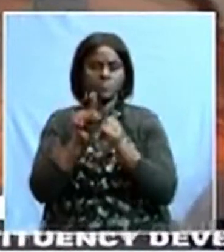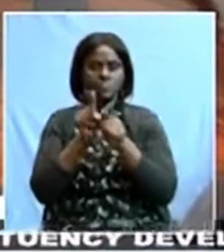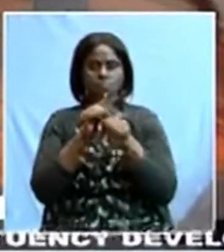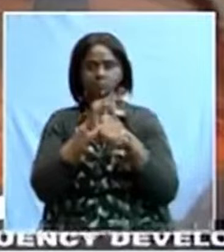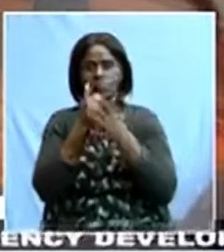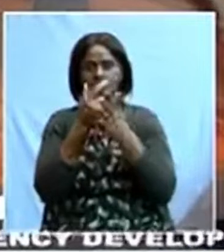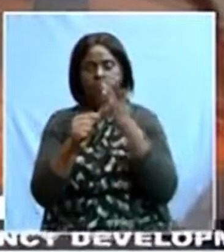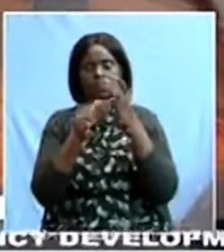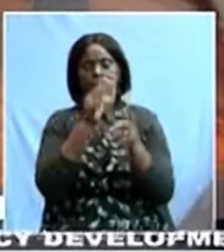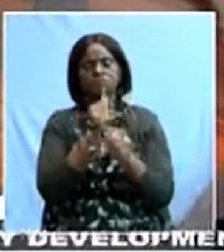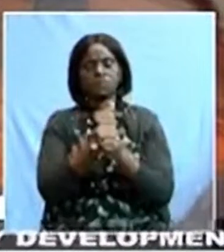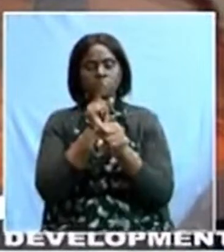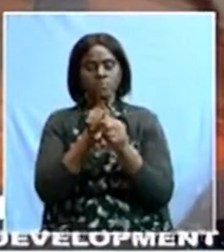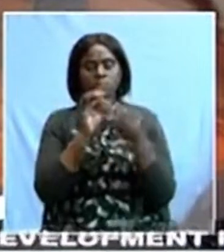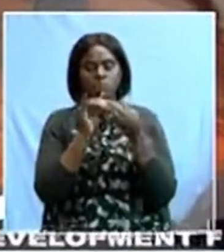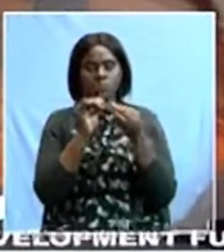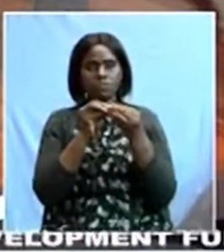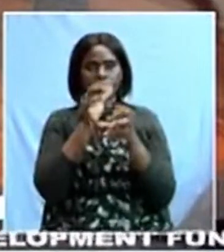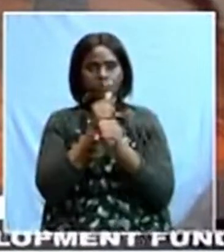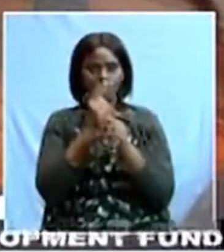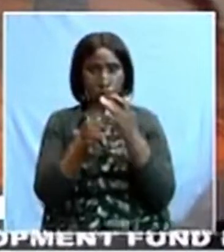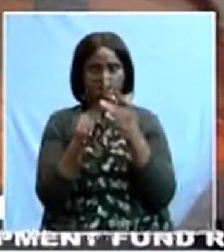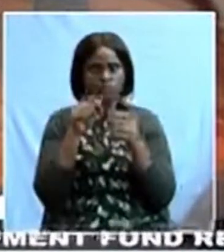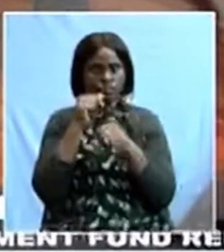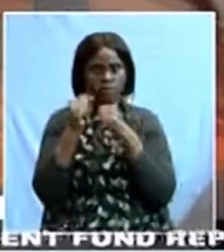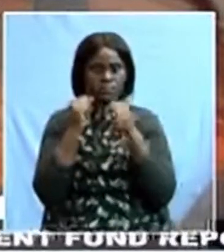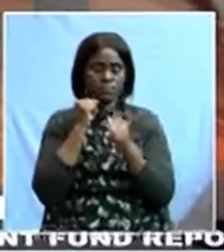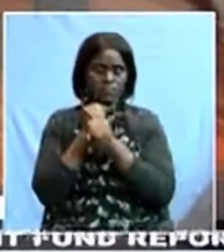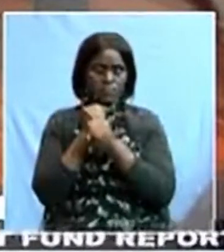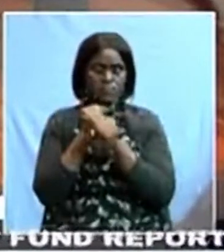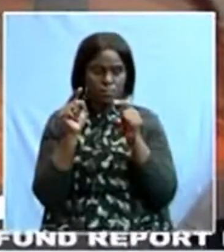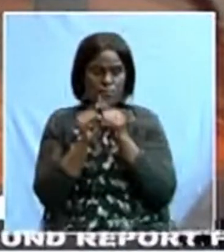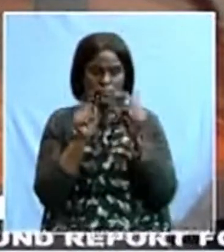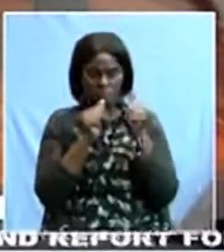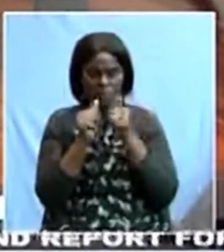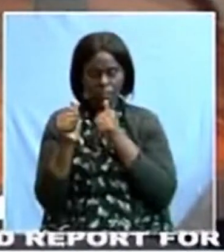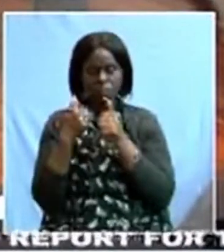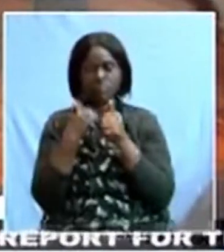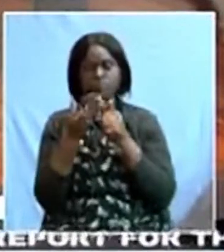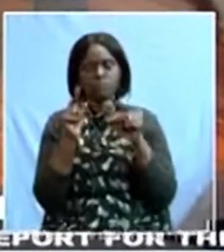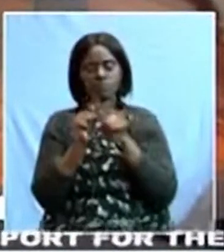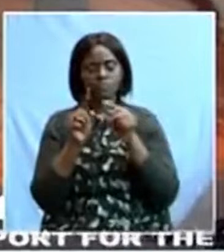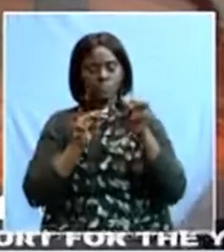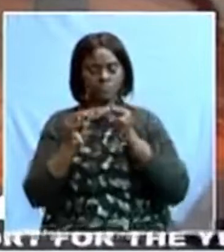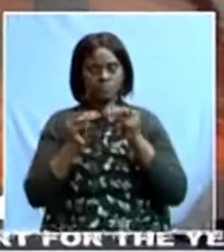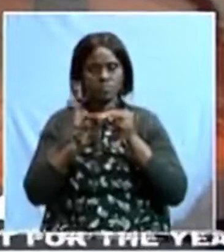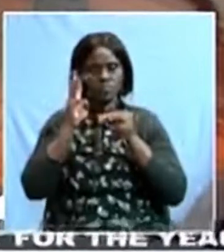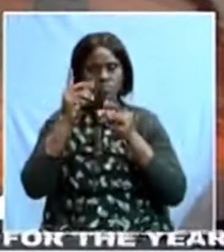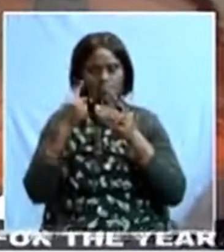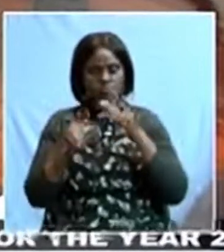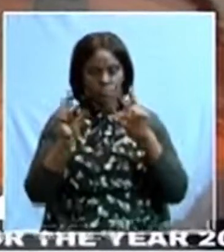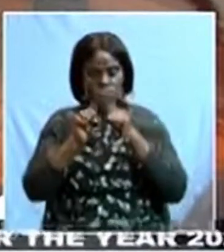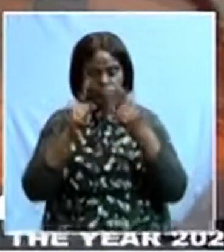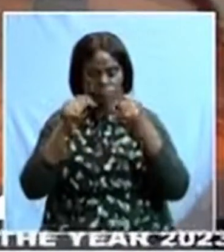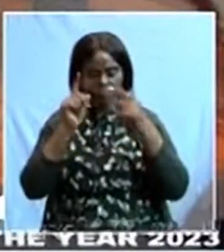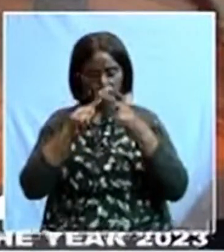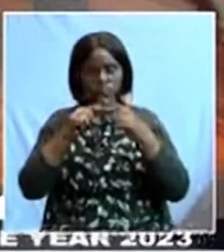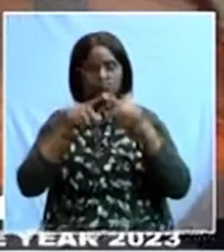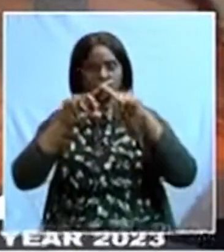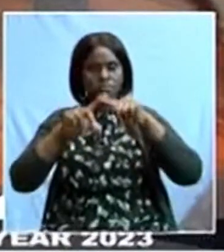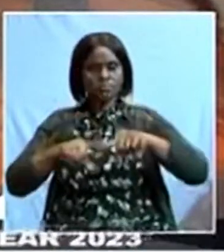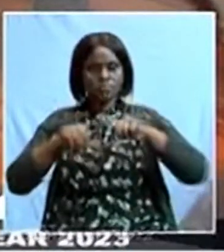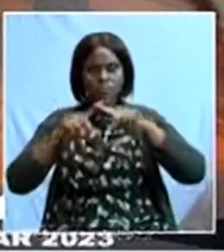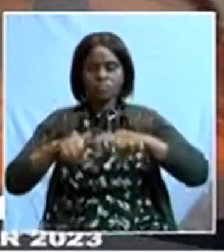the actual receipts received during the fiscal year. Action taken. Management will endeavor to rely